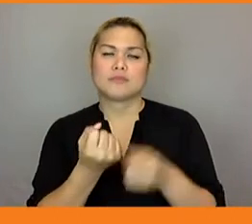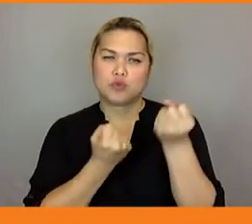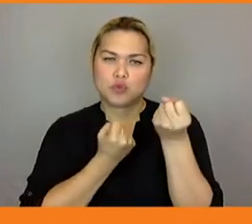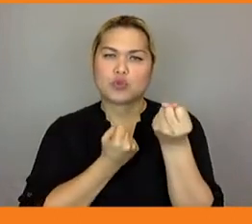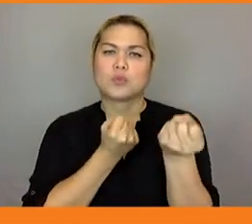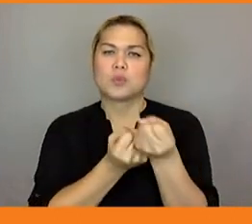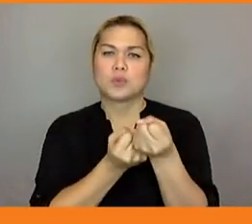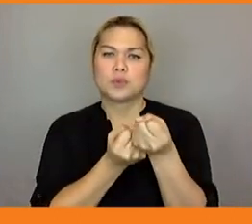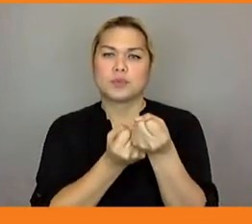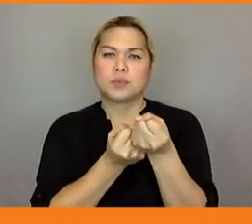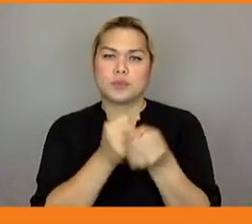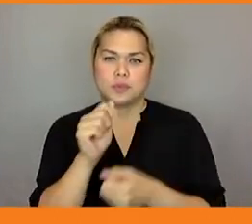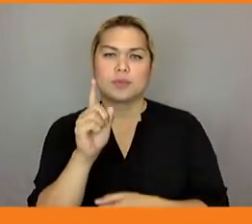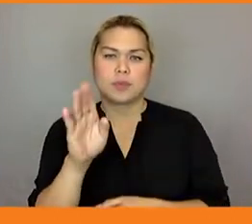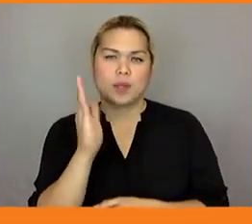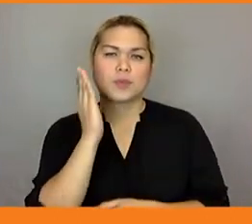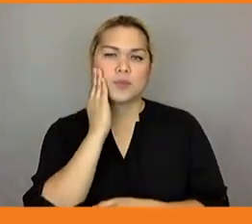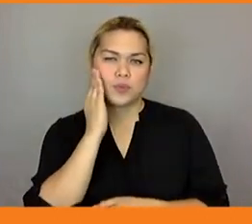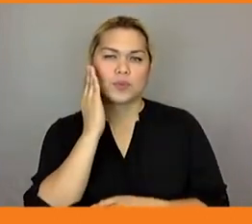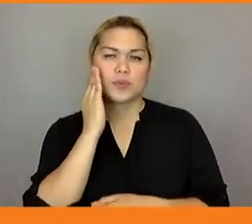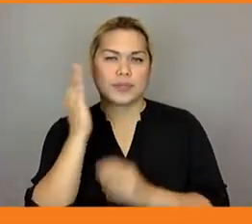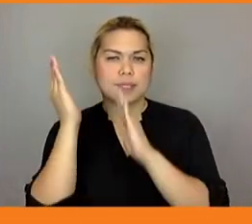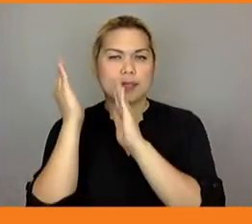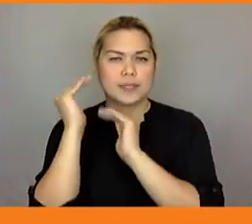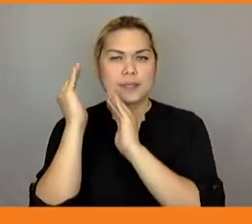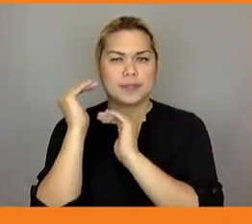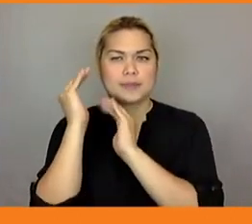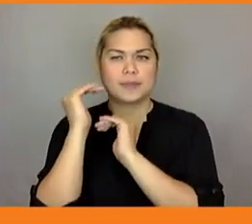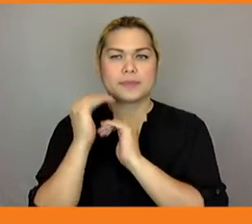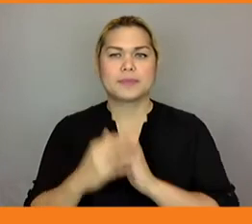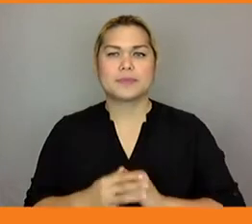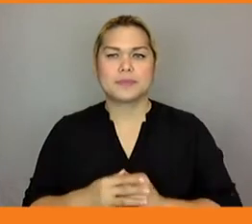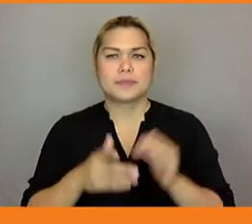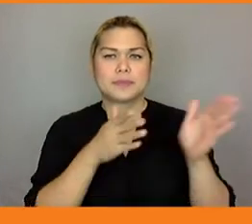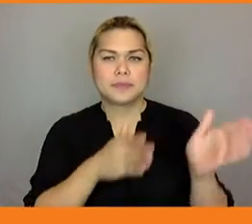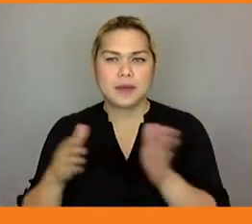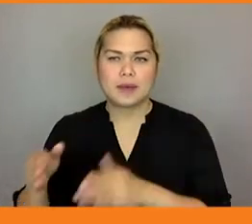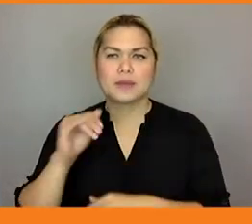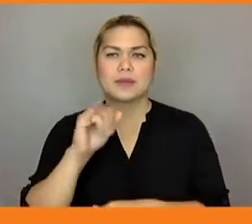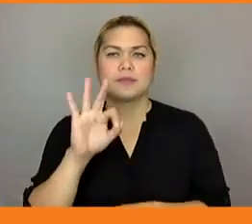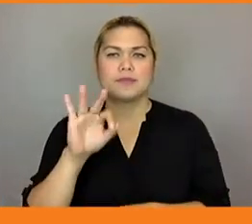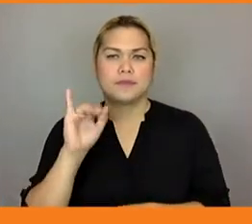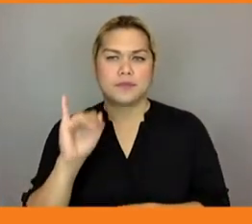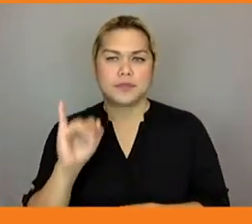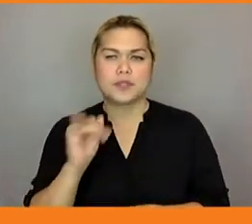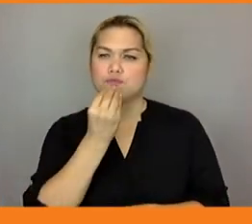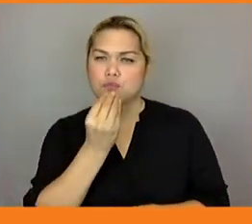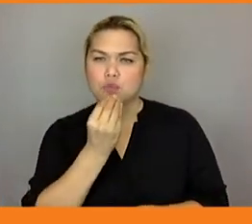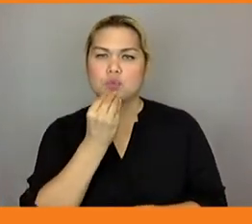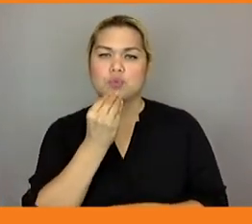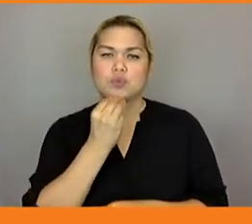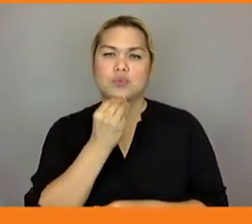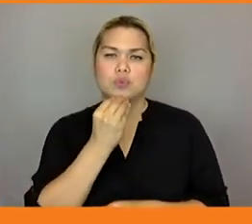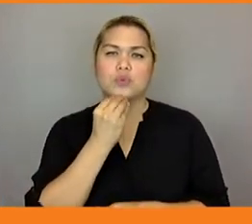to release an IFI action plan to address food insecurity that was announced on 18th of